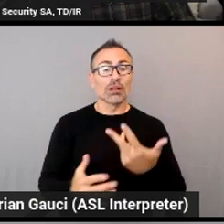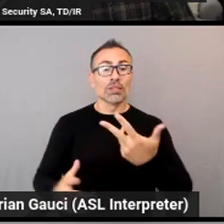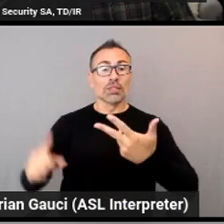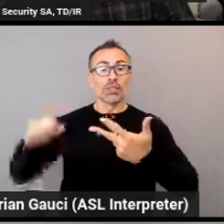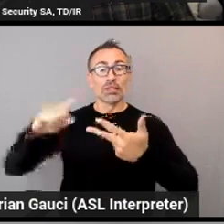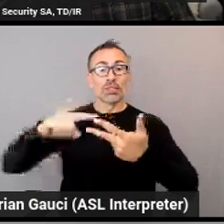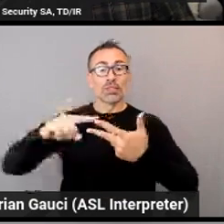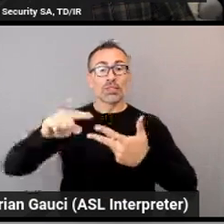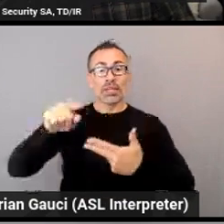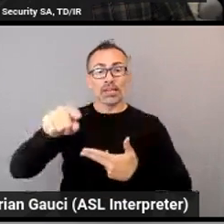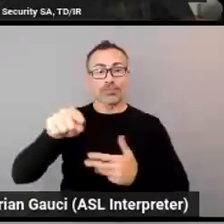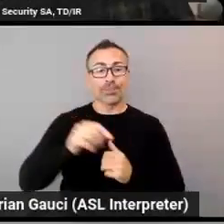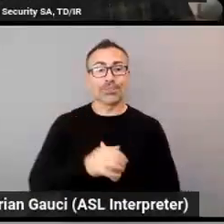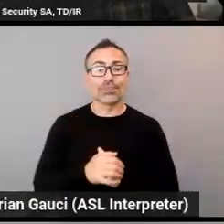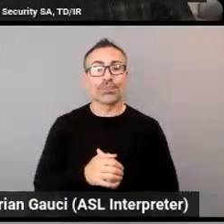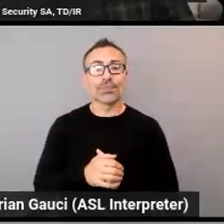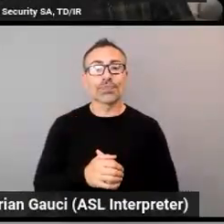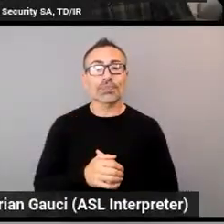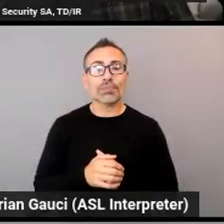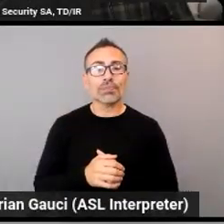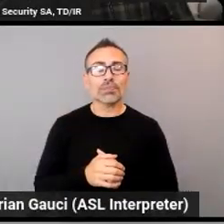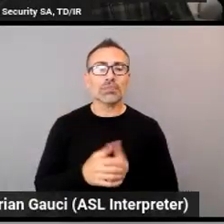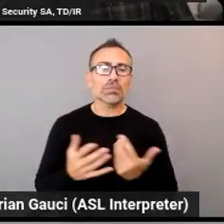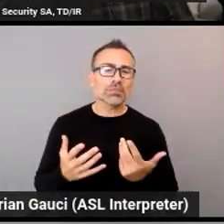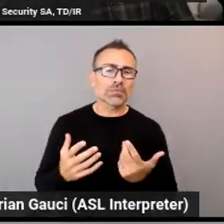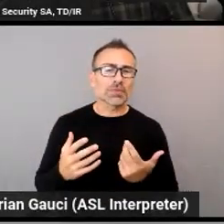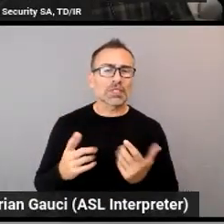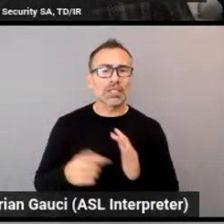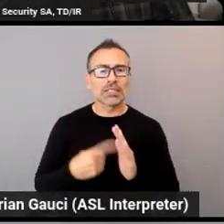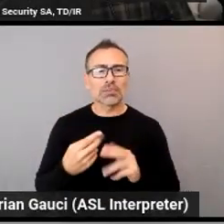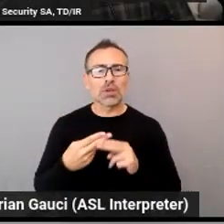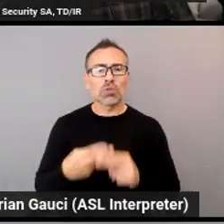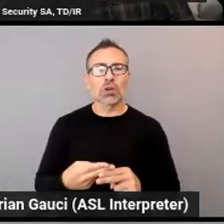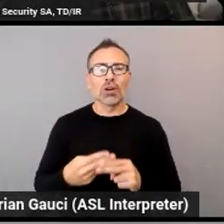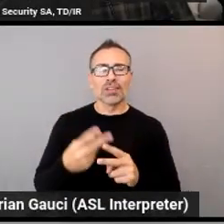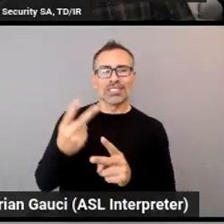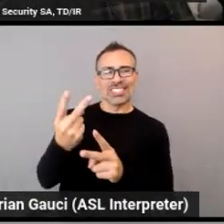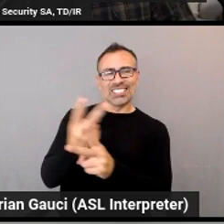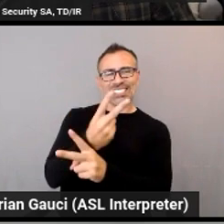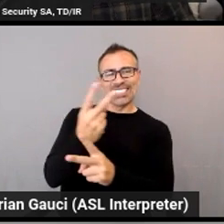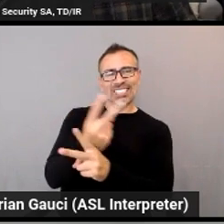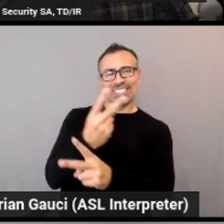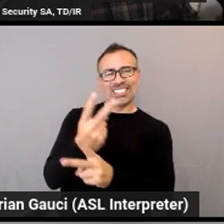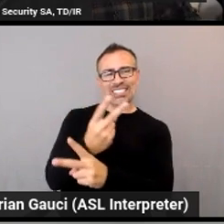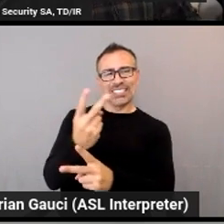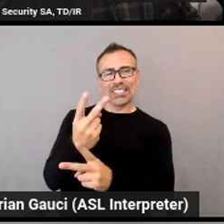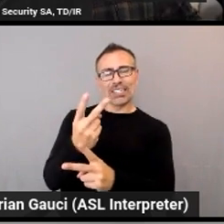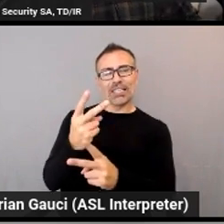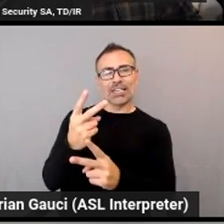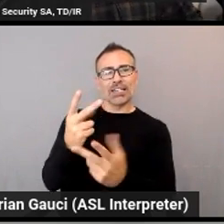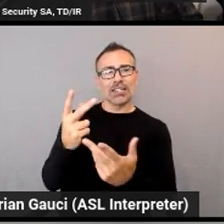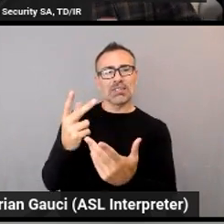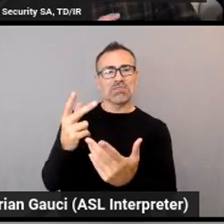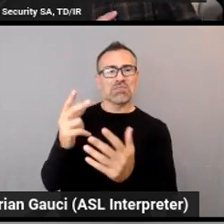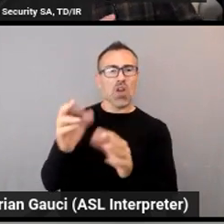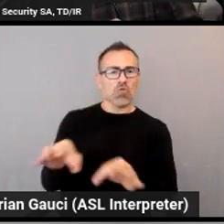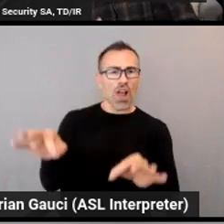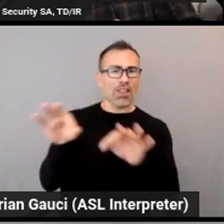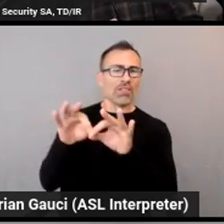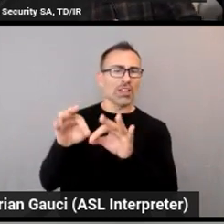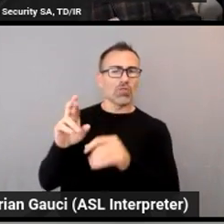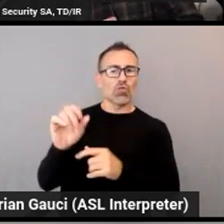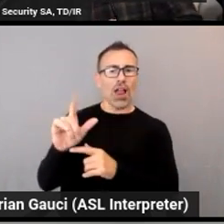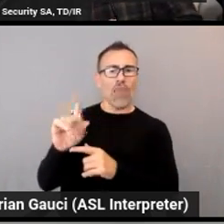does what's called, sometimes we refer to this as statistically relevant, but it establishes what's called a